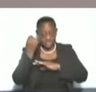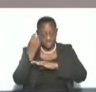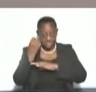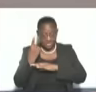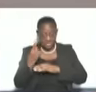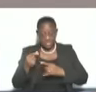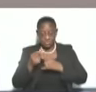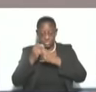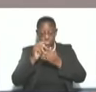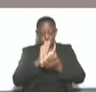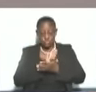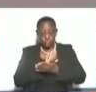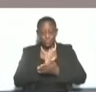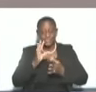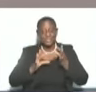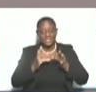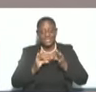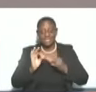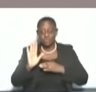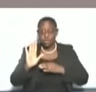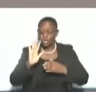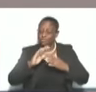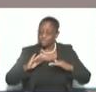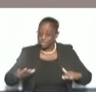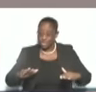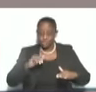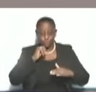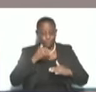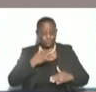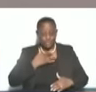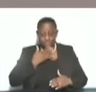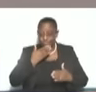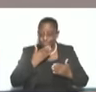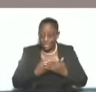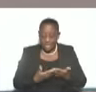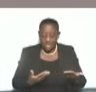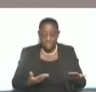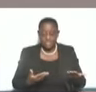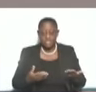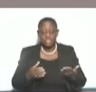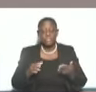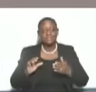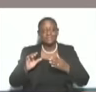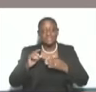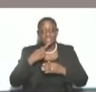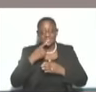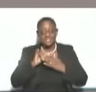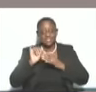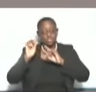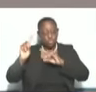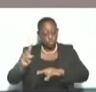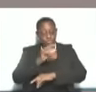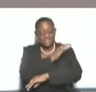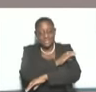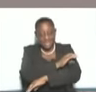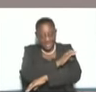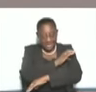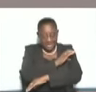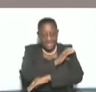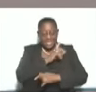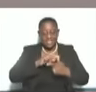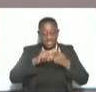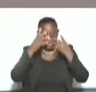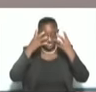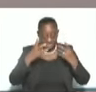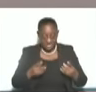at our schools. If your child has a runny nose and not well and so forth, the child should be assessed at the clinic, and then we'll make a